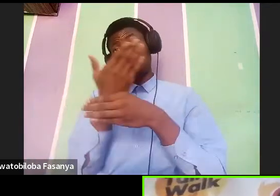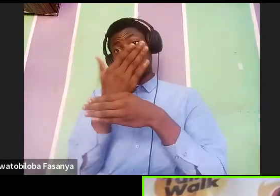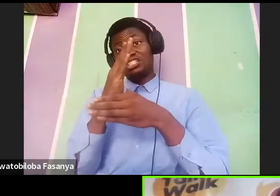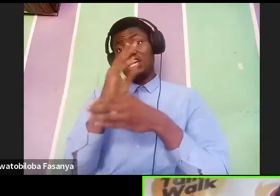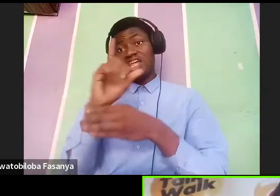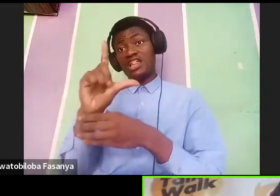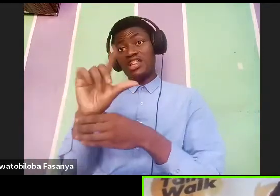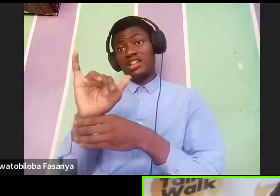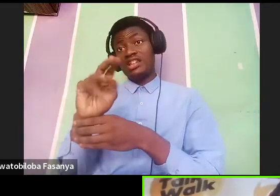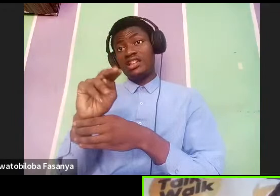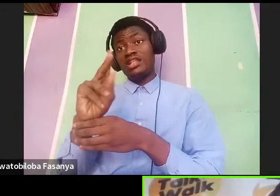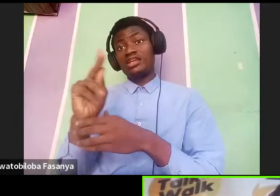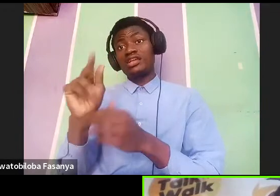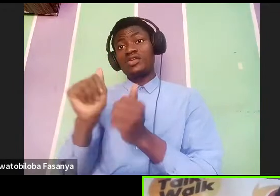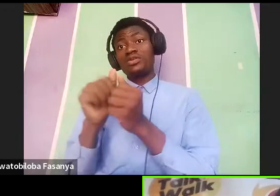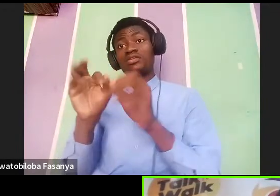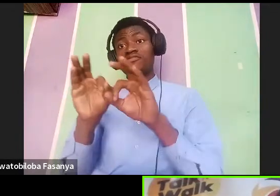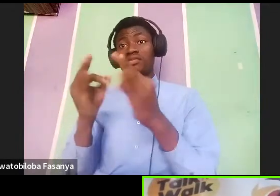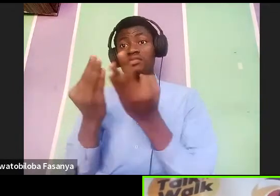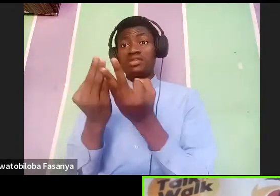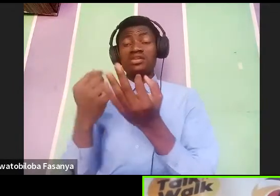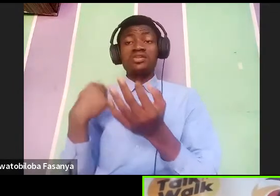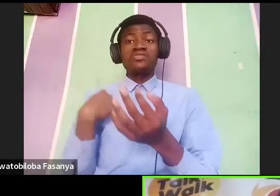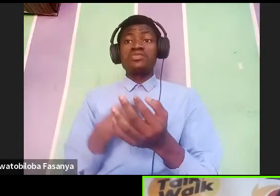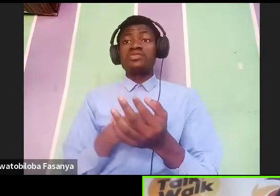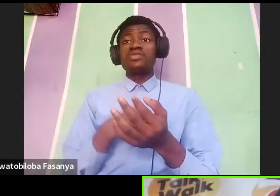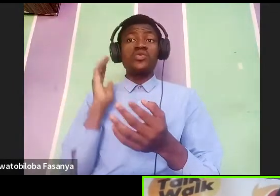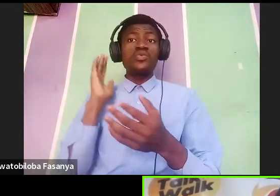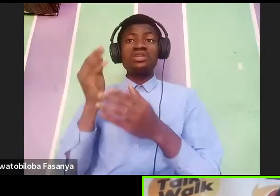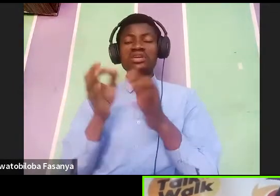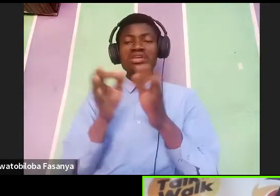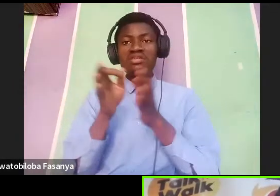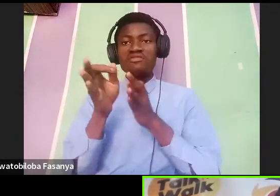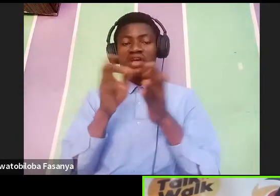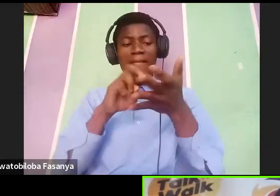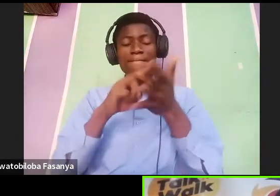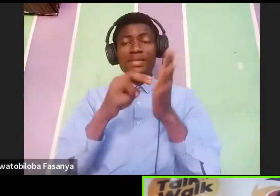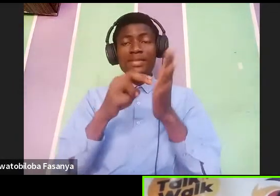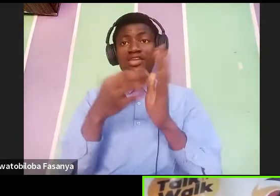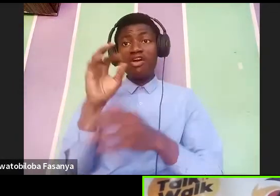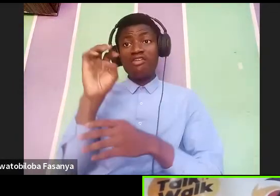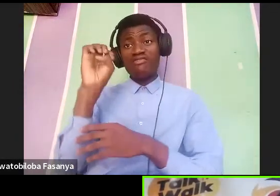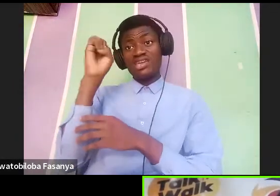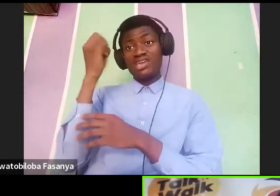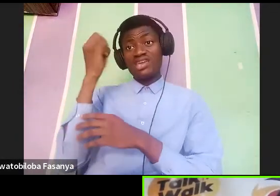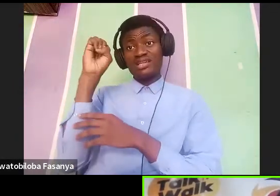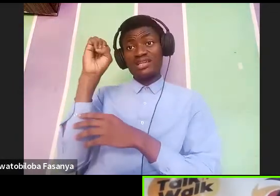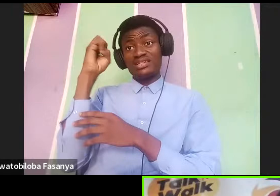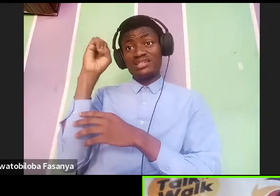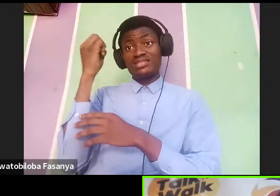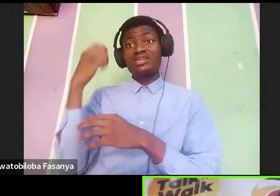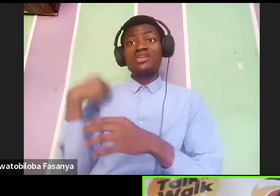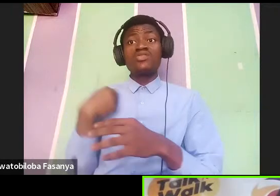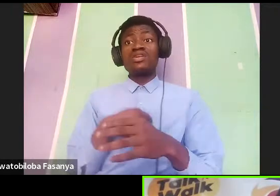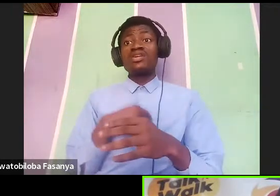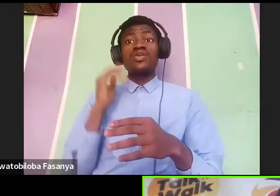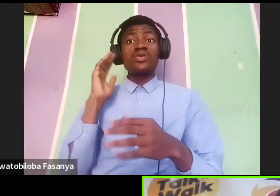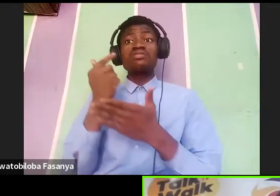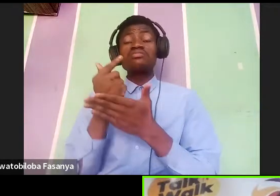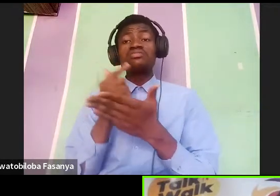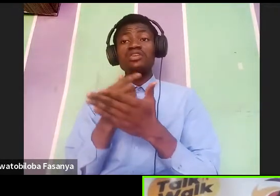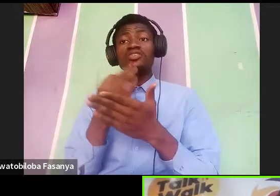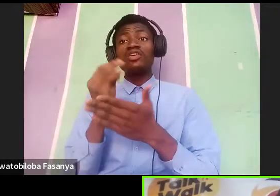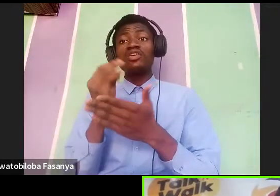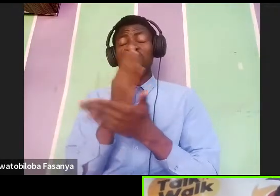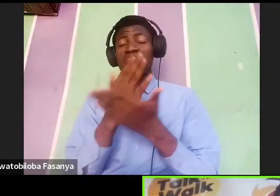to define what emergency is, and we're going to look at some of those things that we've been taught. And the doctor is also going to clarify, the